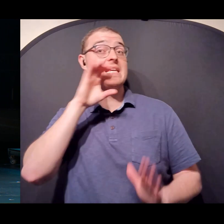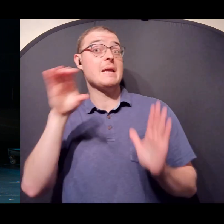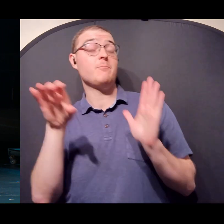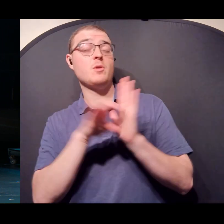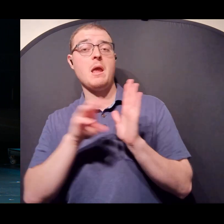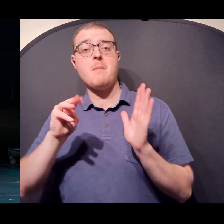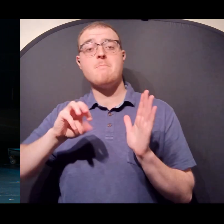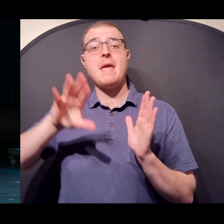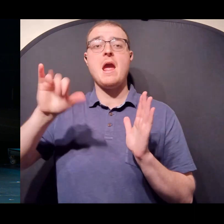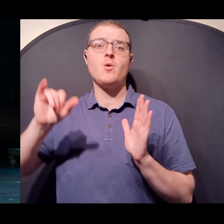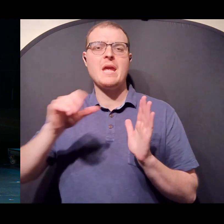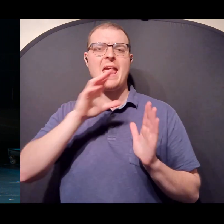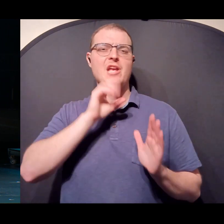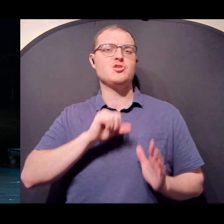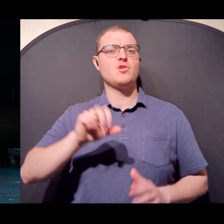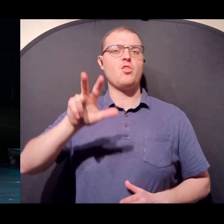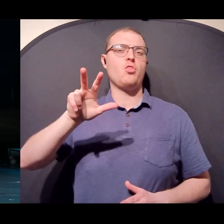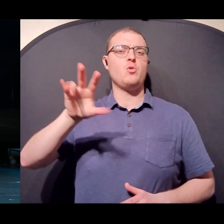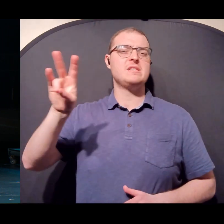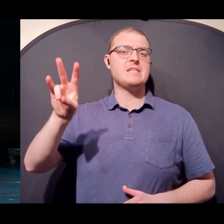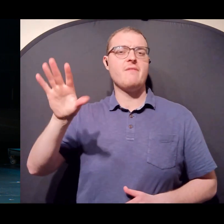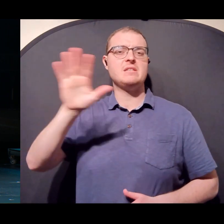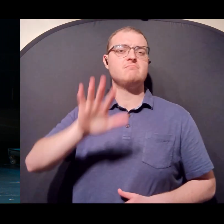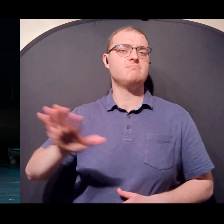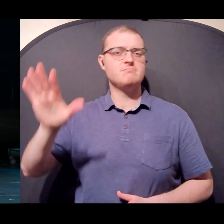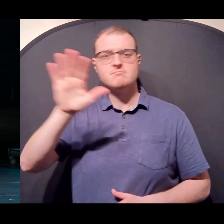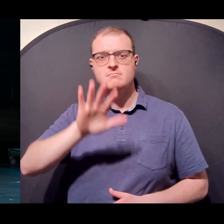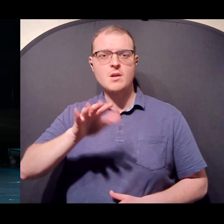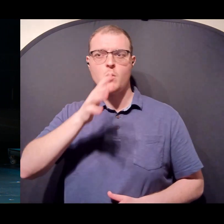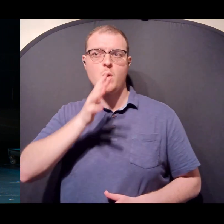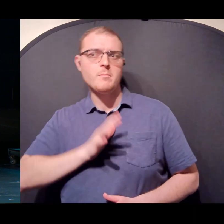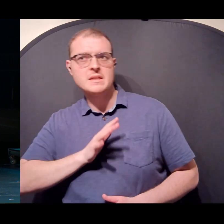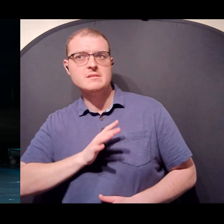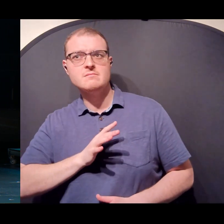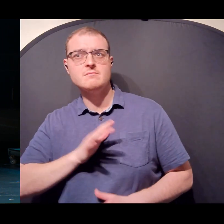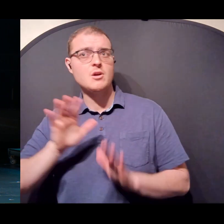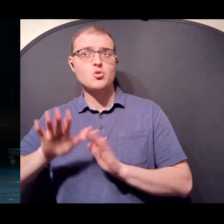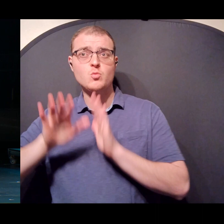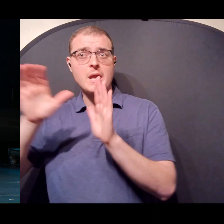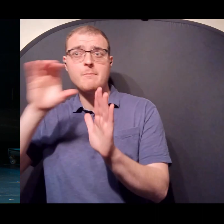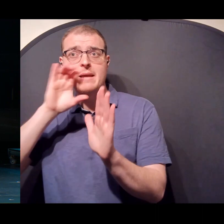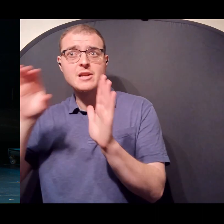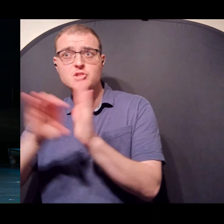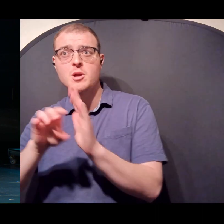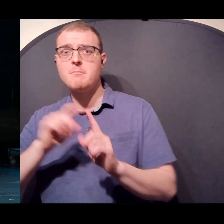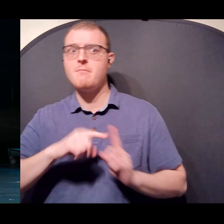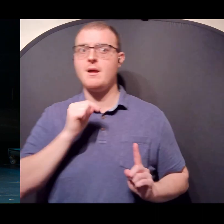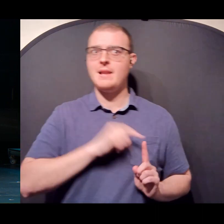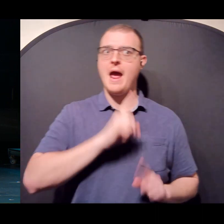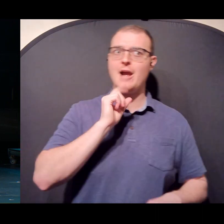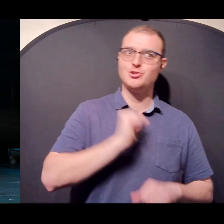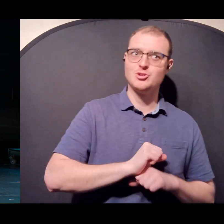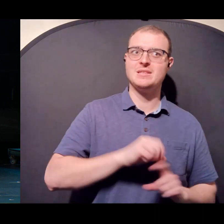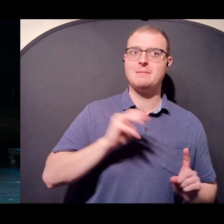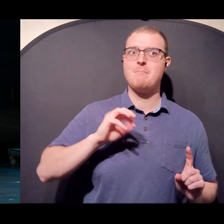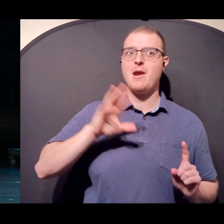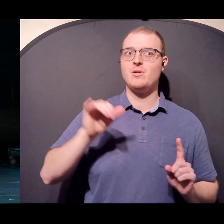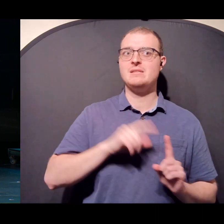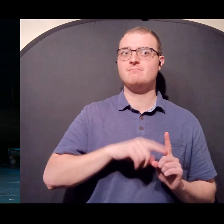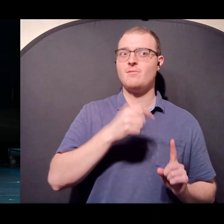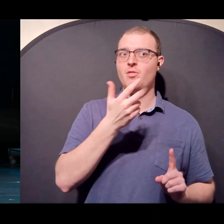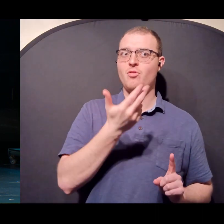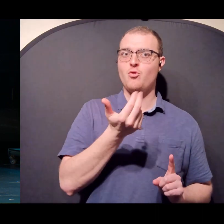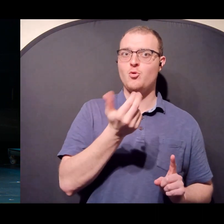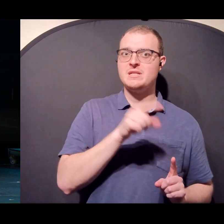the images that you've seen of Mary as this 37-year-old woman, that's great, but she's